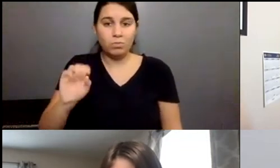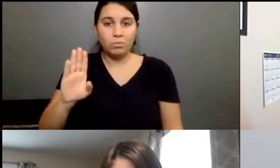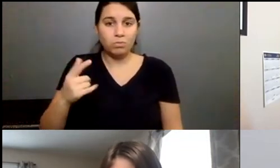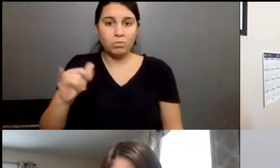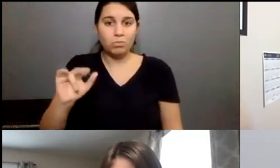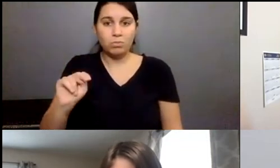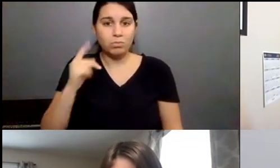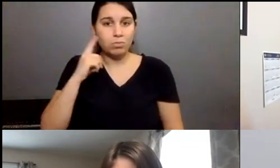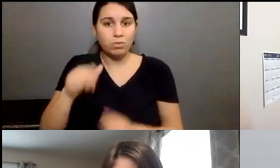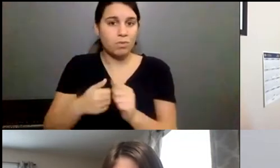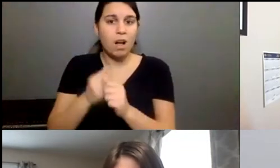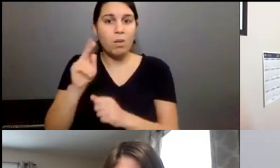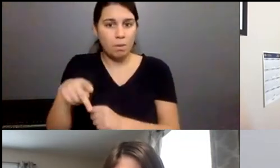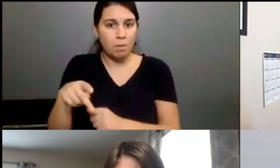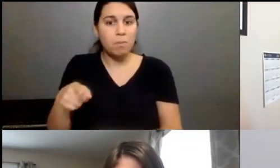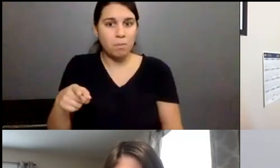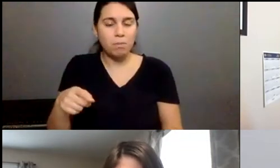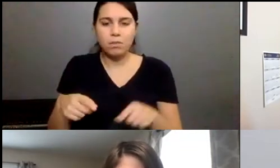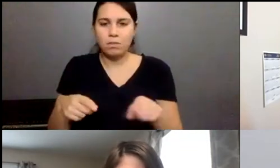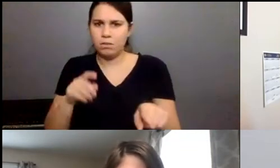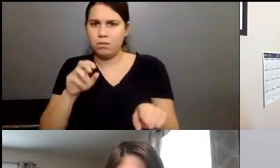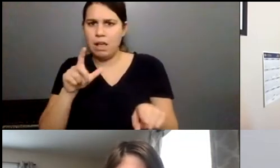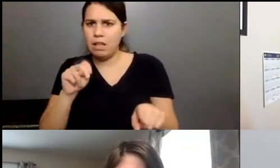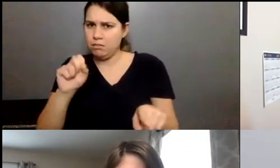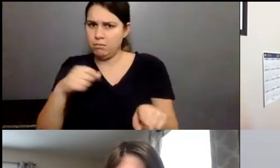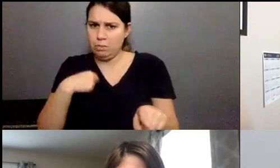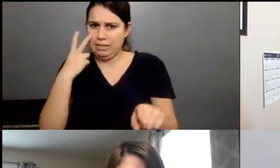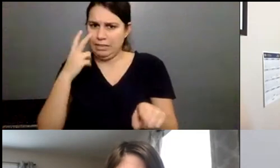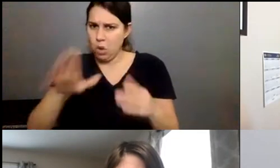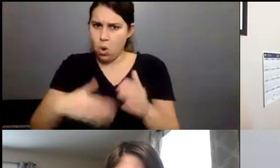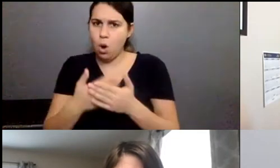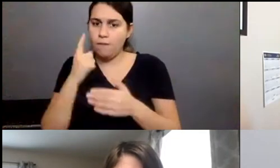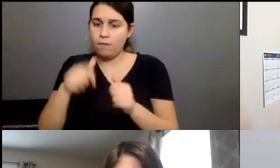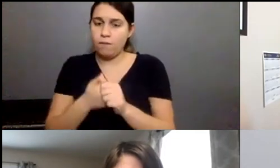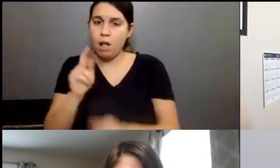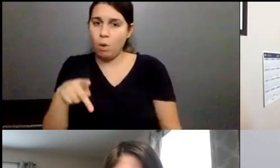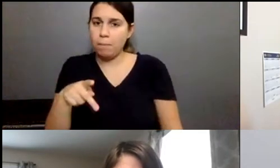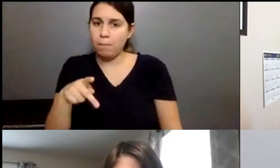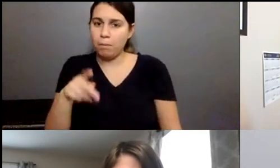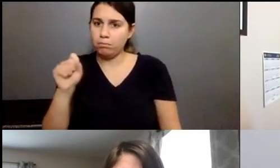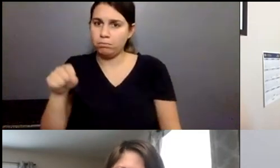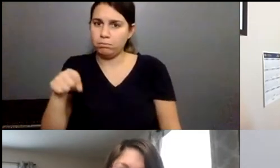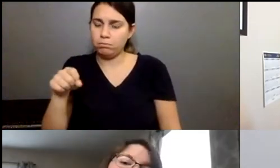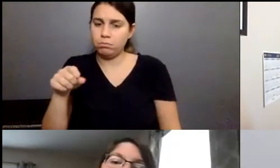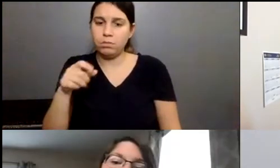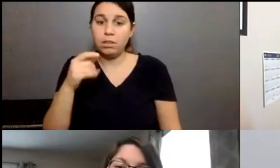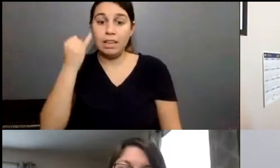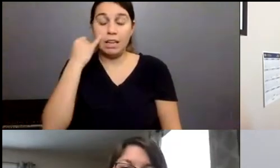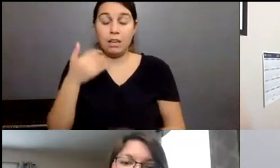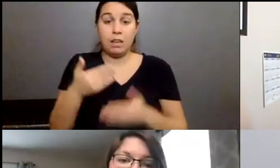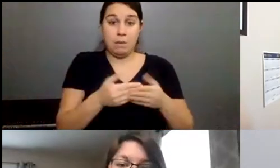for follow-up as much. Oh, we see all of them for follow-up after, like, especially if, there's for